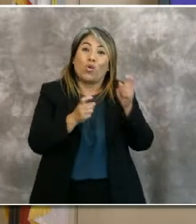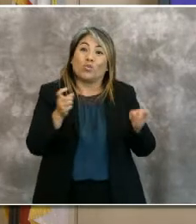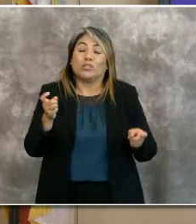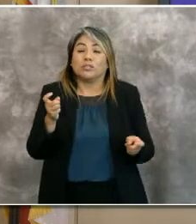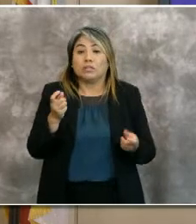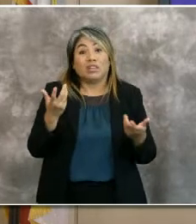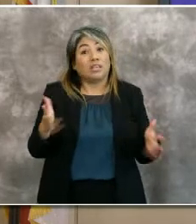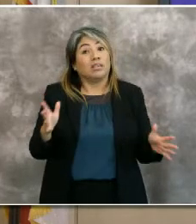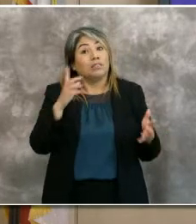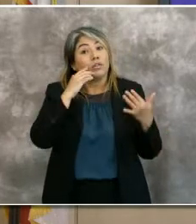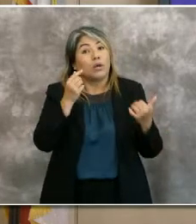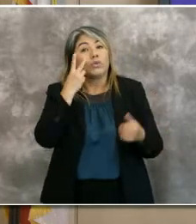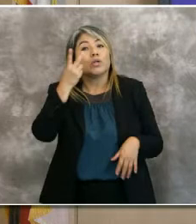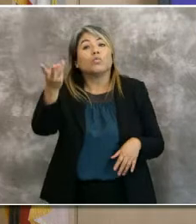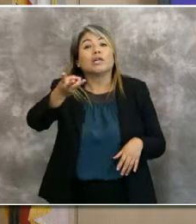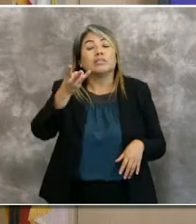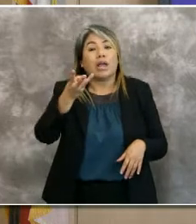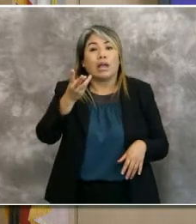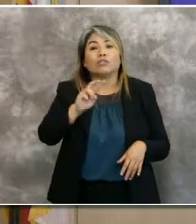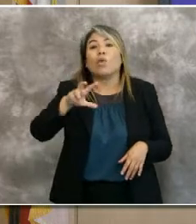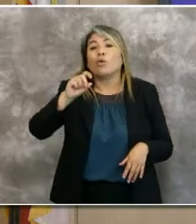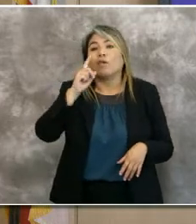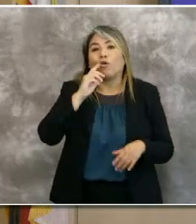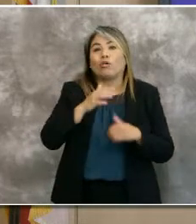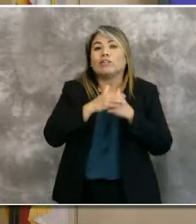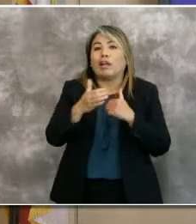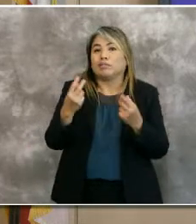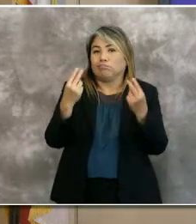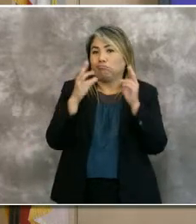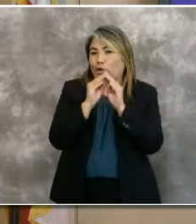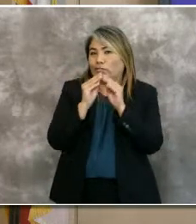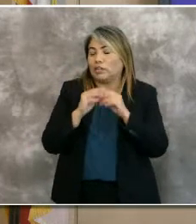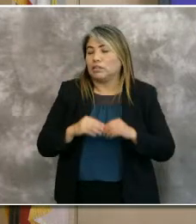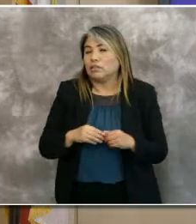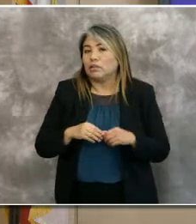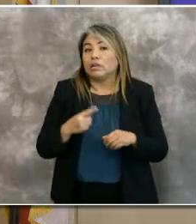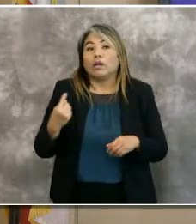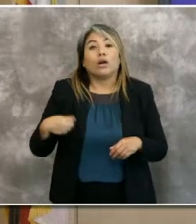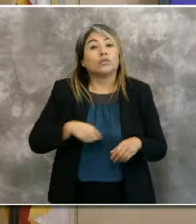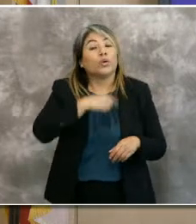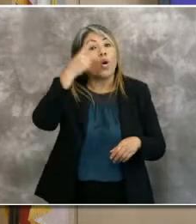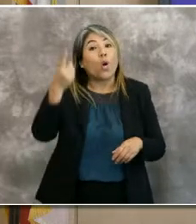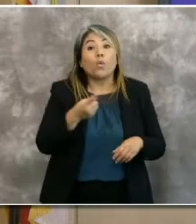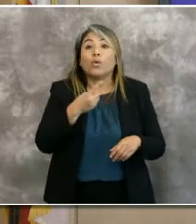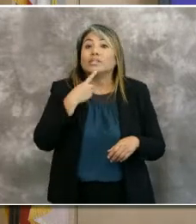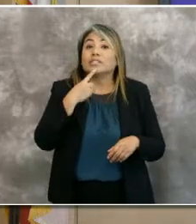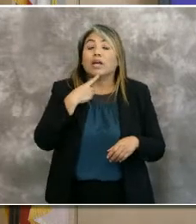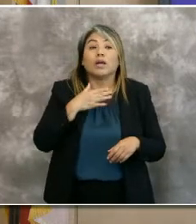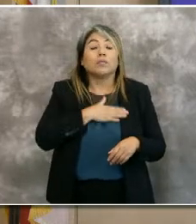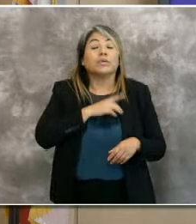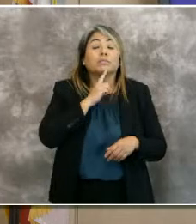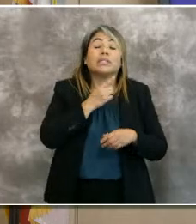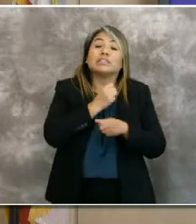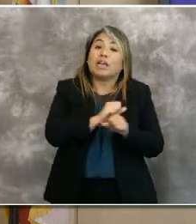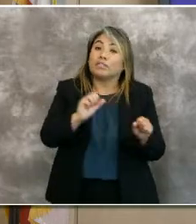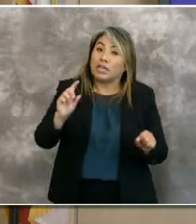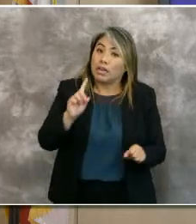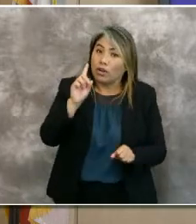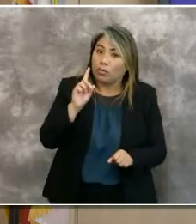you on Wednesday at 2:30 for our next briefing. And as we always say, please stay safe, San Diego. Thank you.